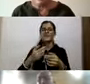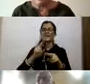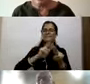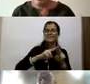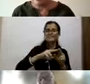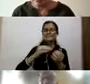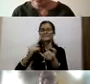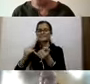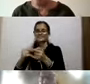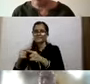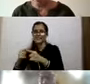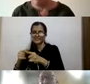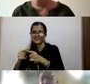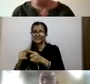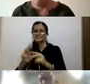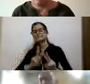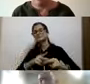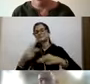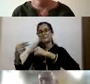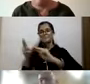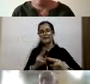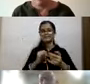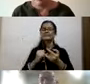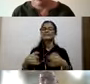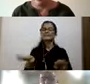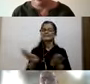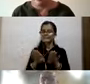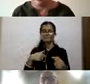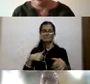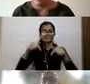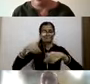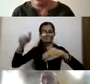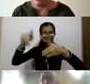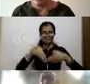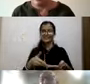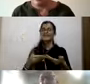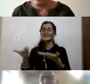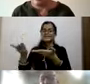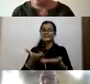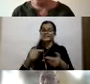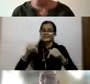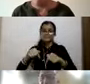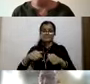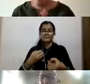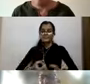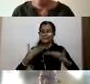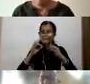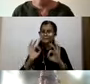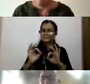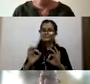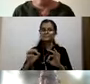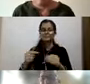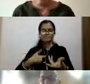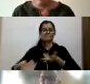we switched it to Sunday. So we're very happy to have you with us and push so much of the positivism into this